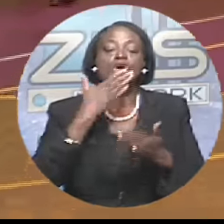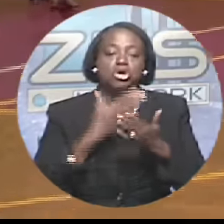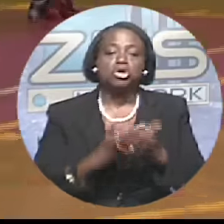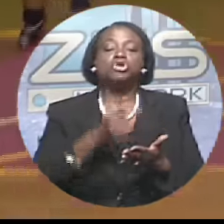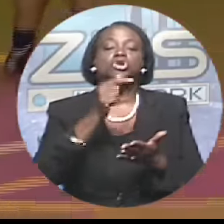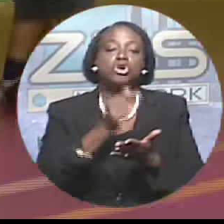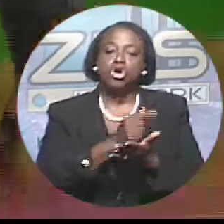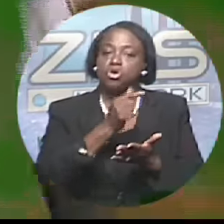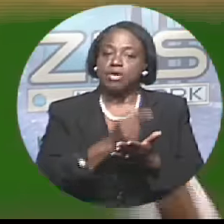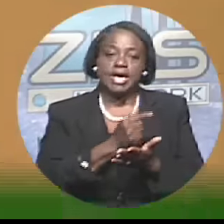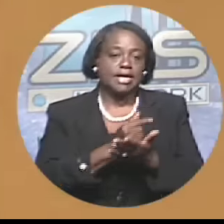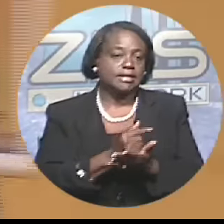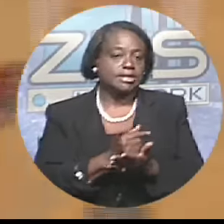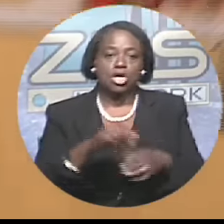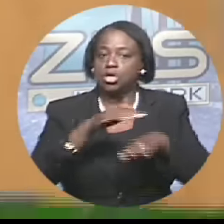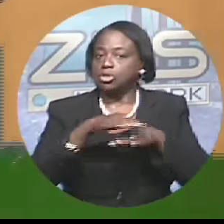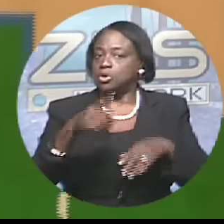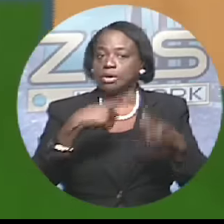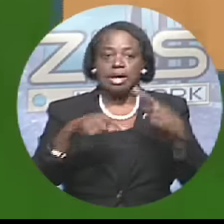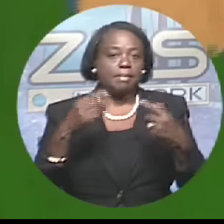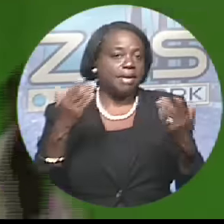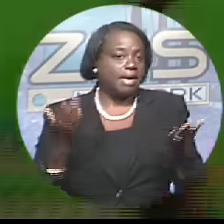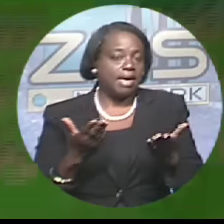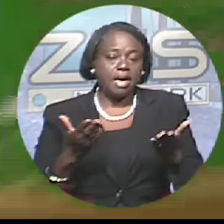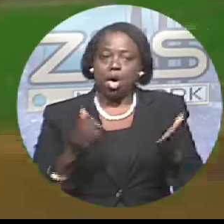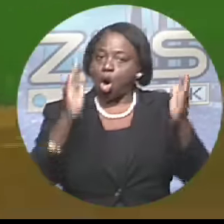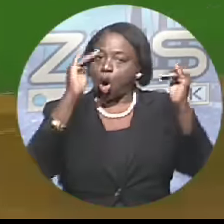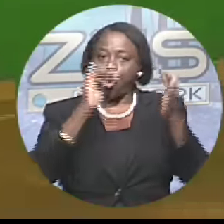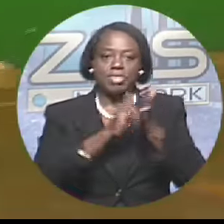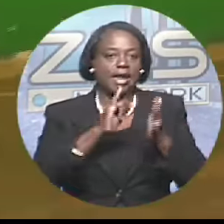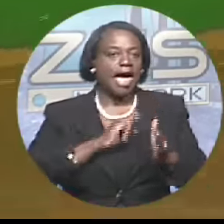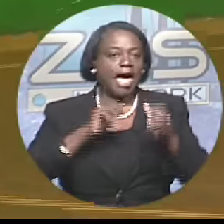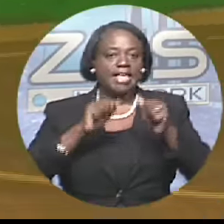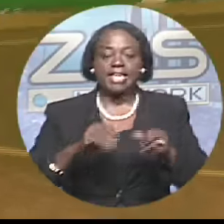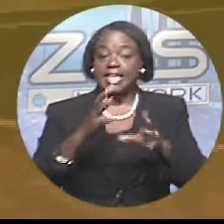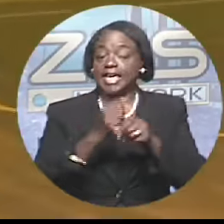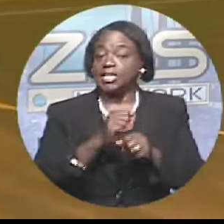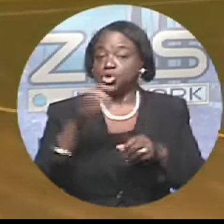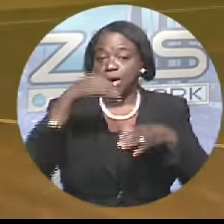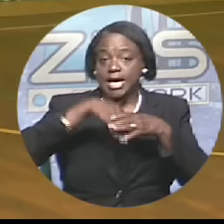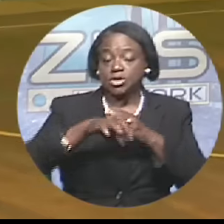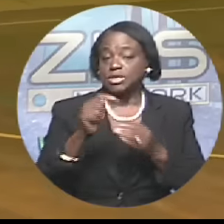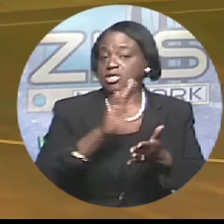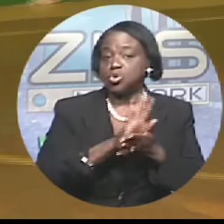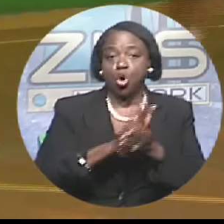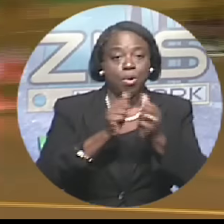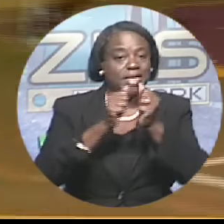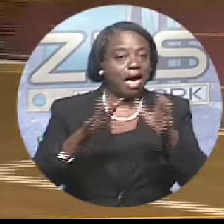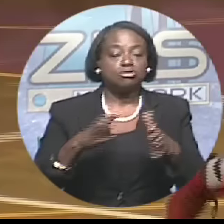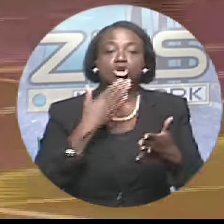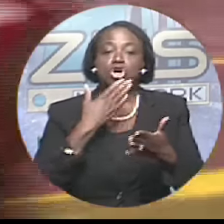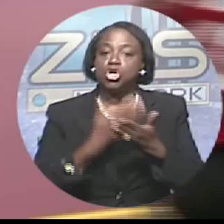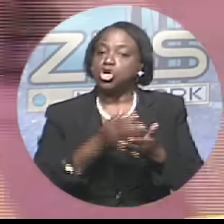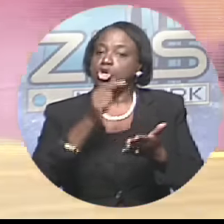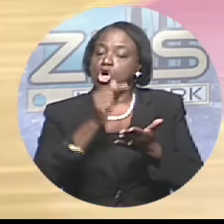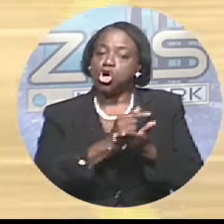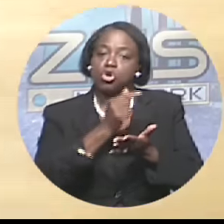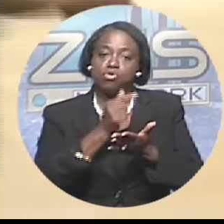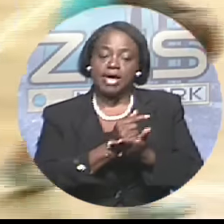no sense coming here and hoping that I could get you into school if you didn't have grades.